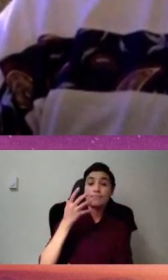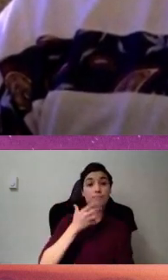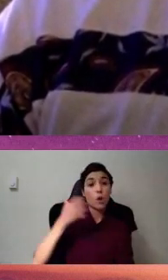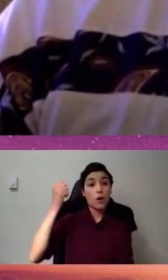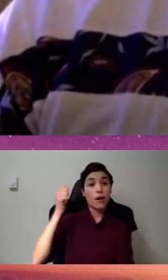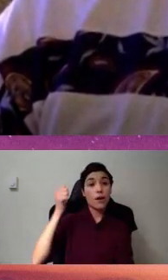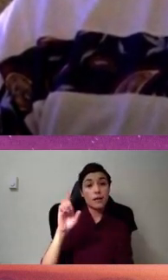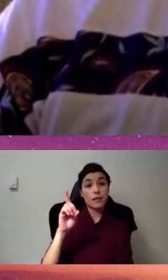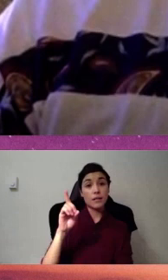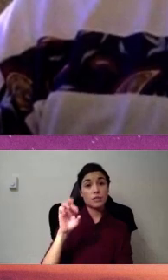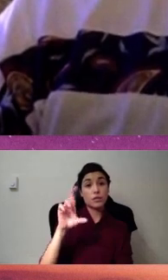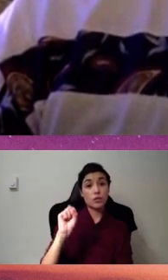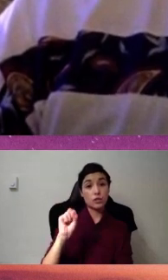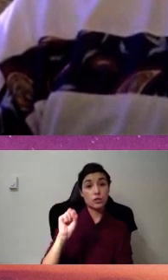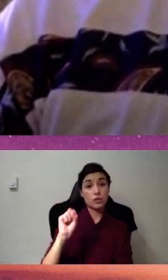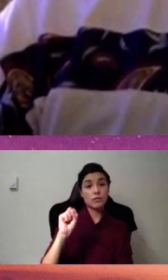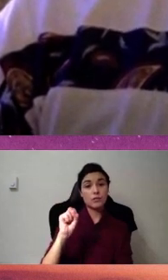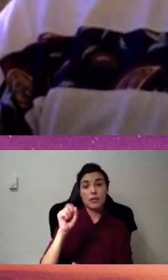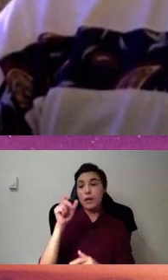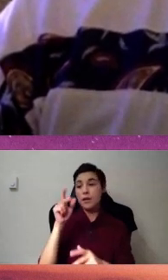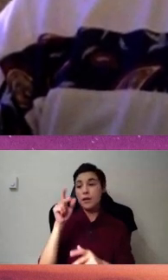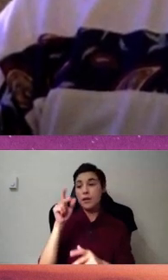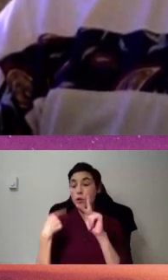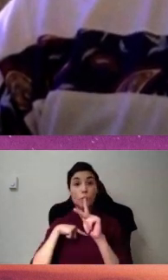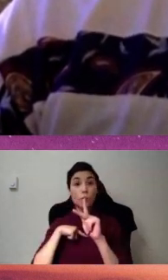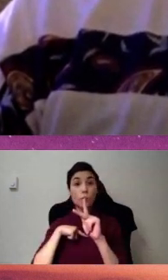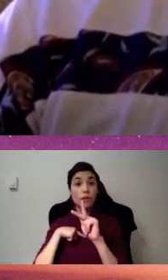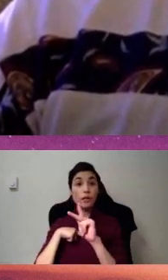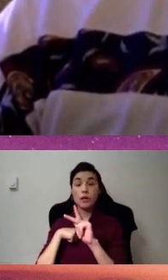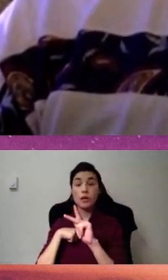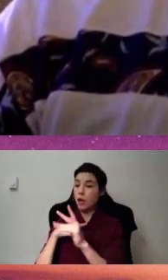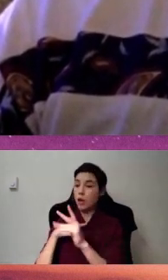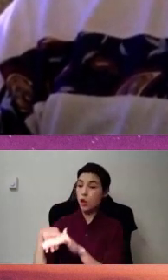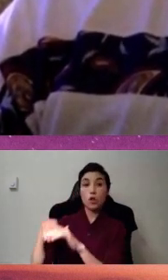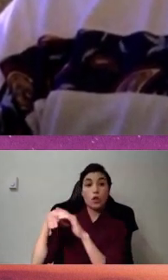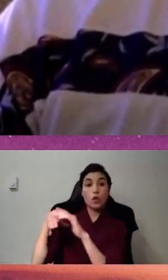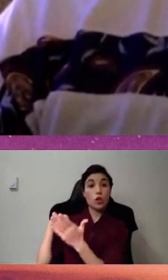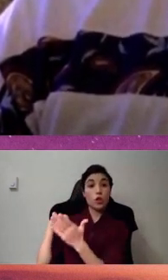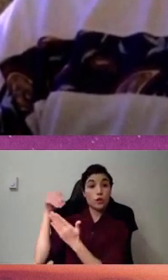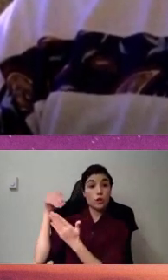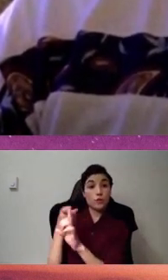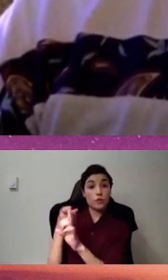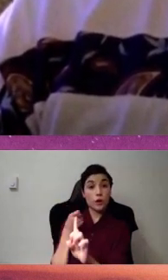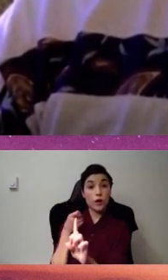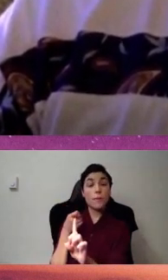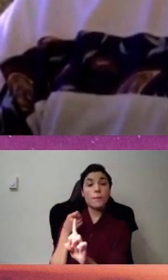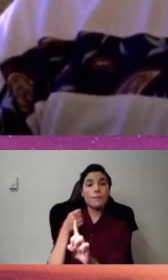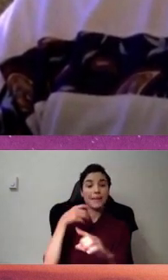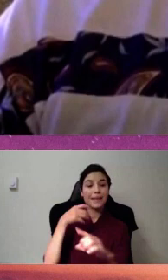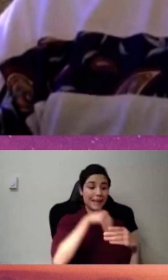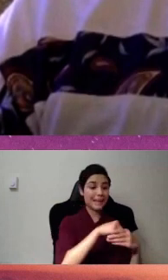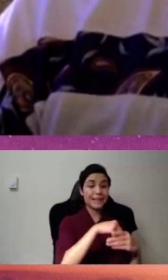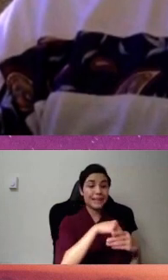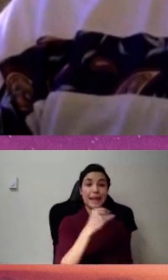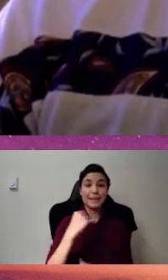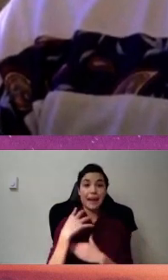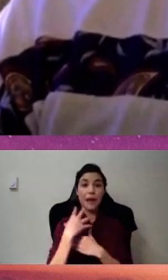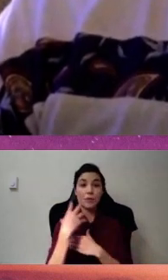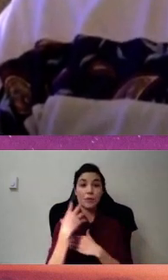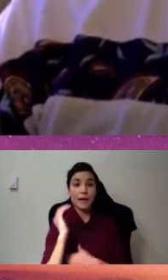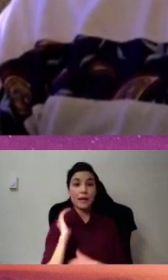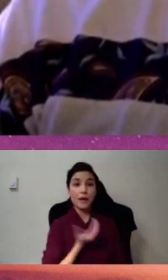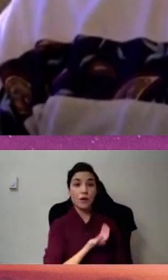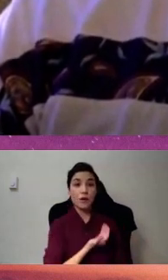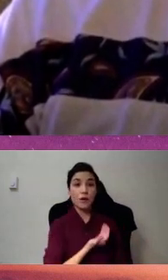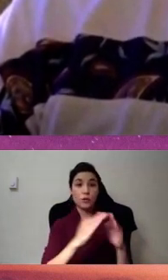and out of our communities that furthers that initiative and that narrative. That's so